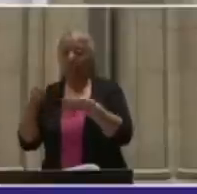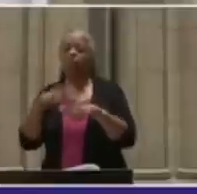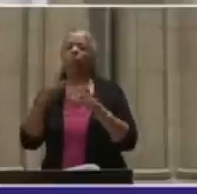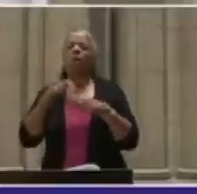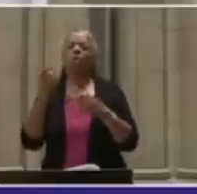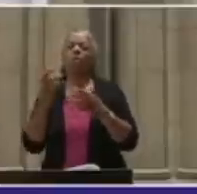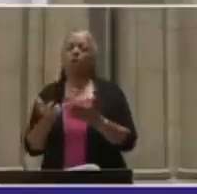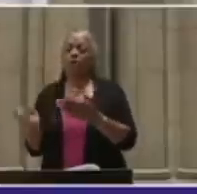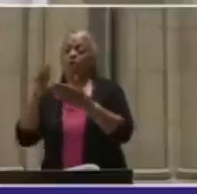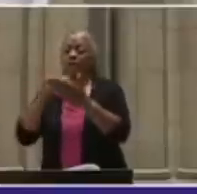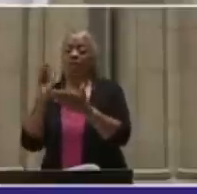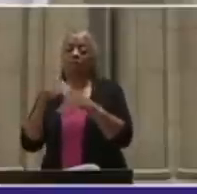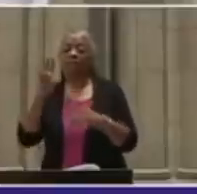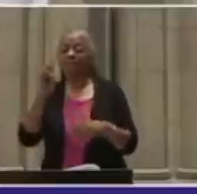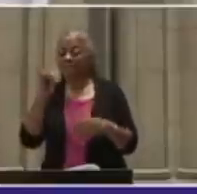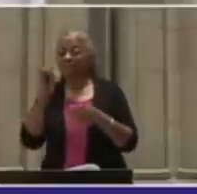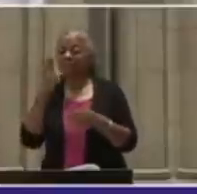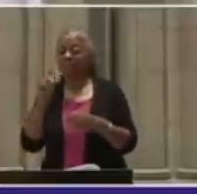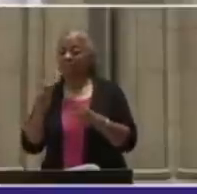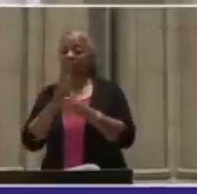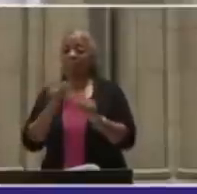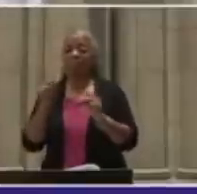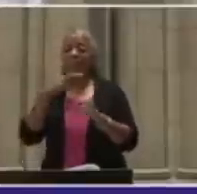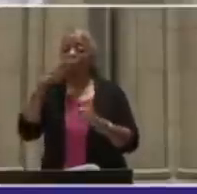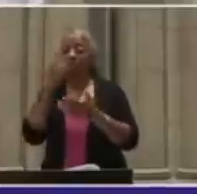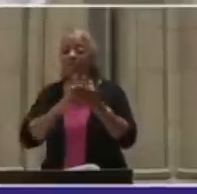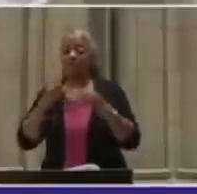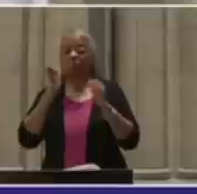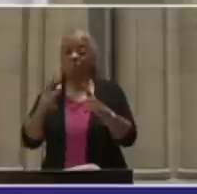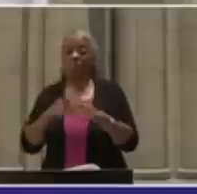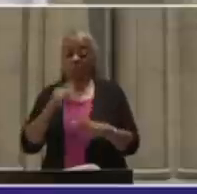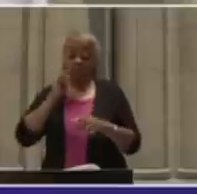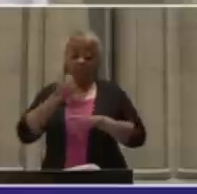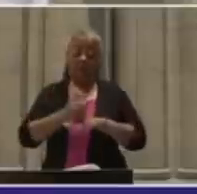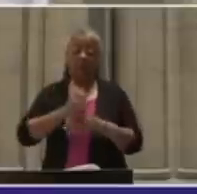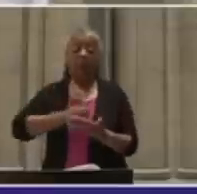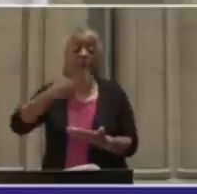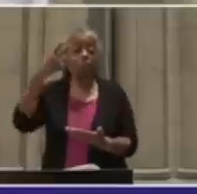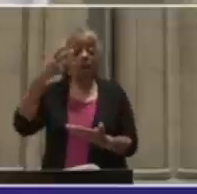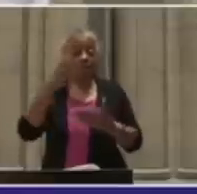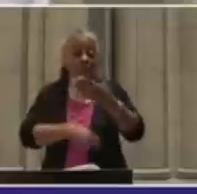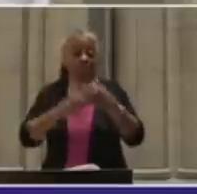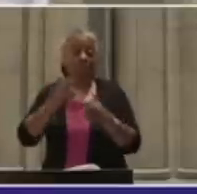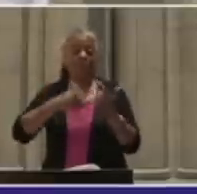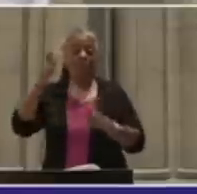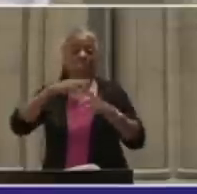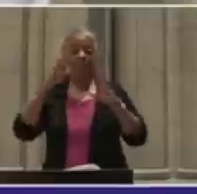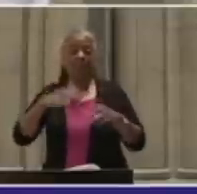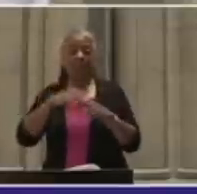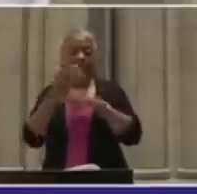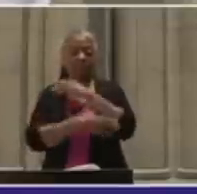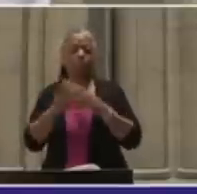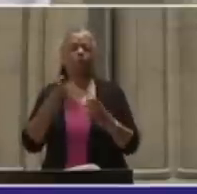$70 billion we need to invest in free public college for all. If we implemented a wealth tax on the richest households in the country, we could